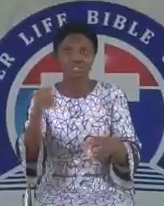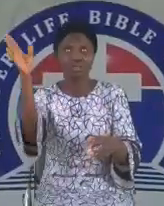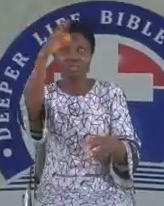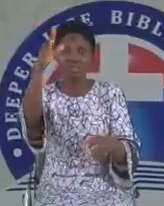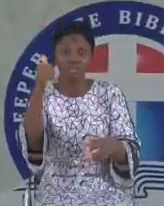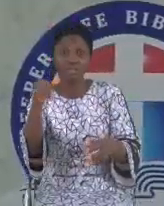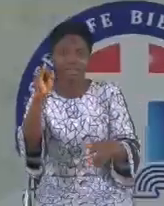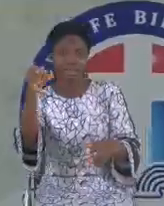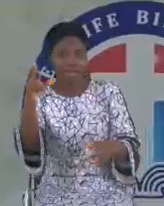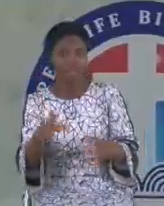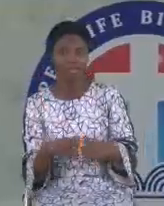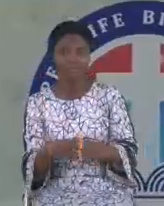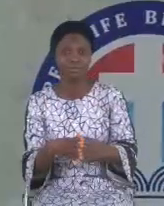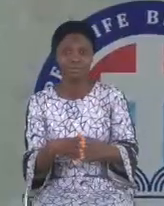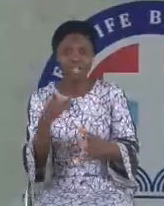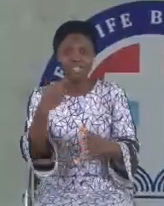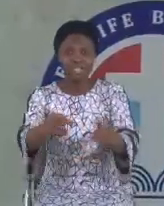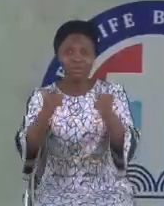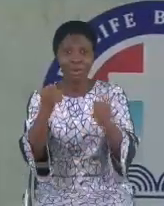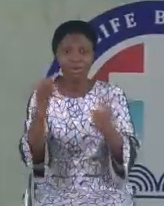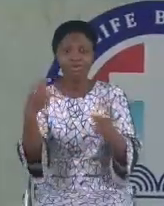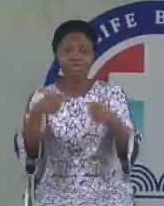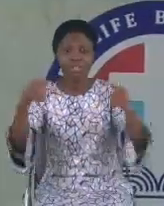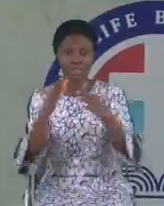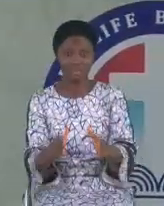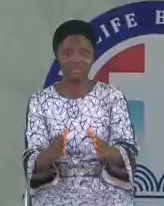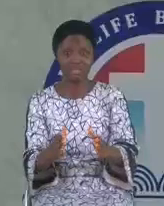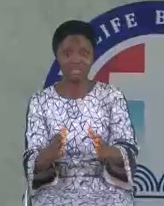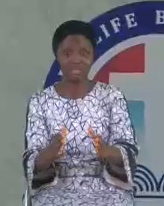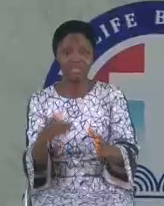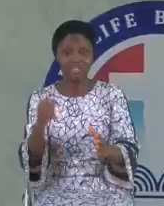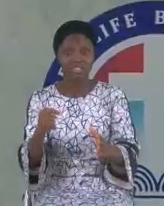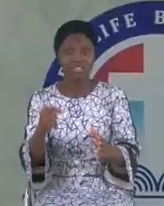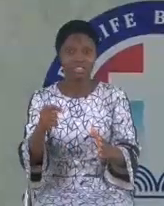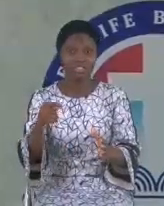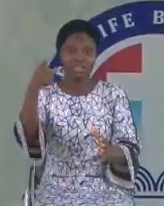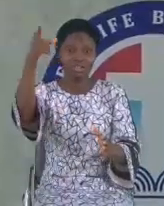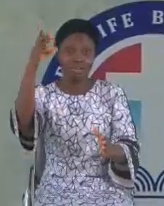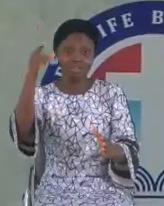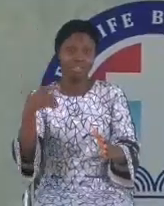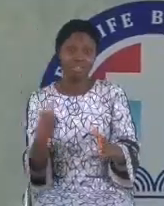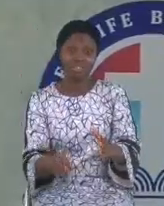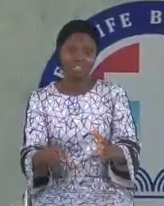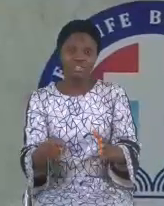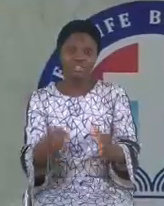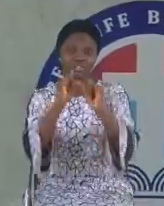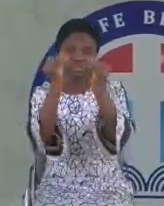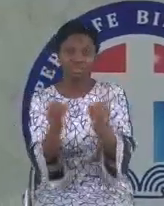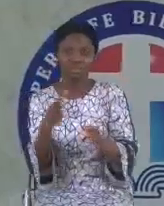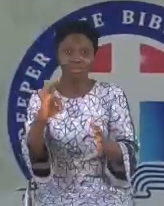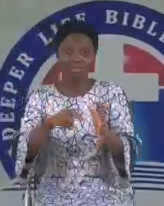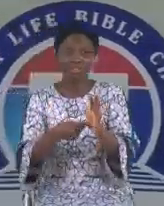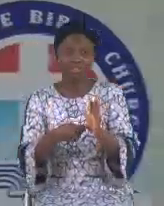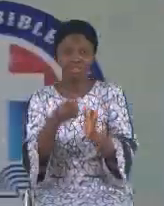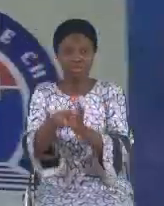The power of the enemy, the god of this world, is the one that is pushing you here, pushing you there.